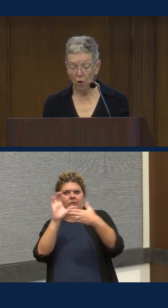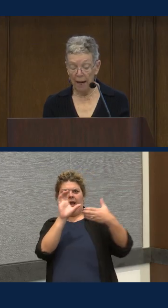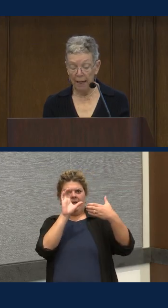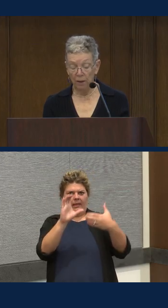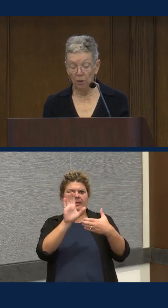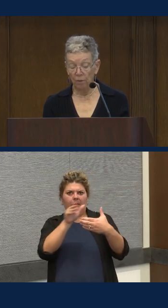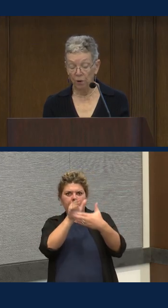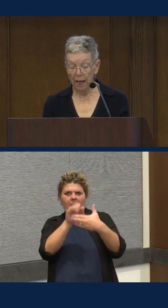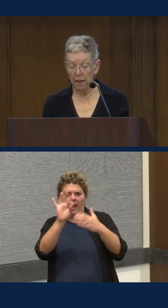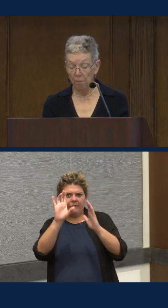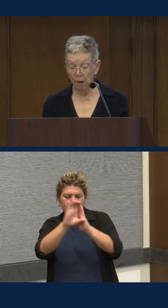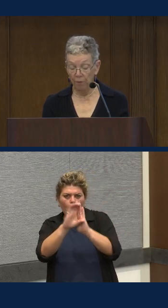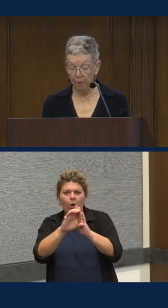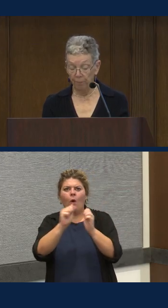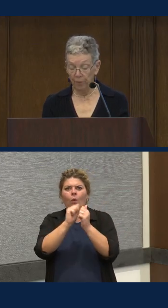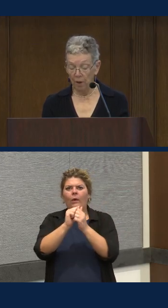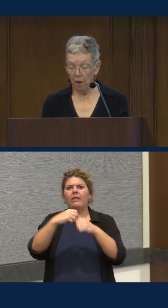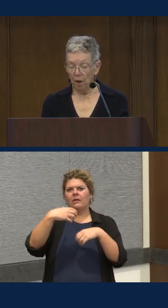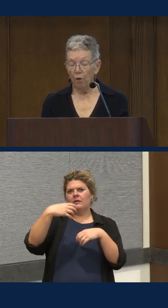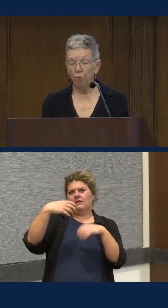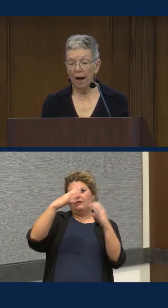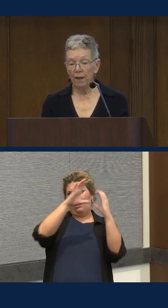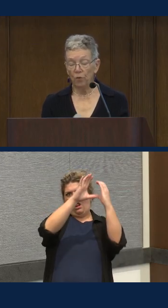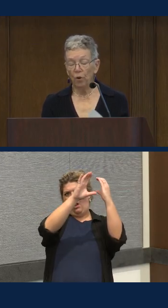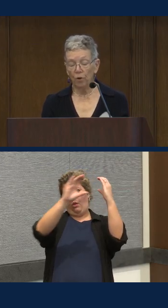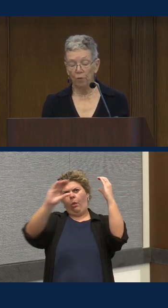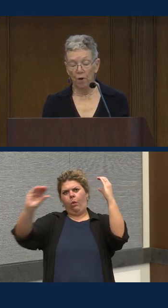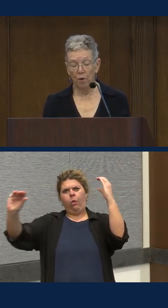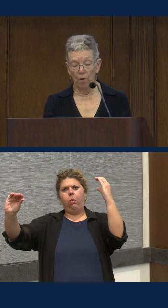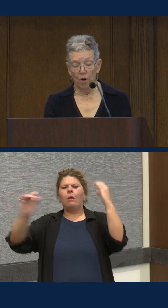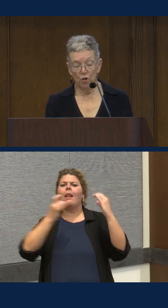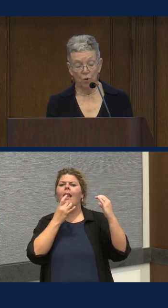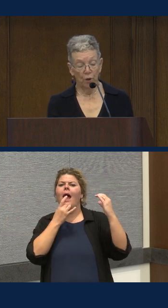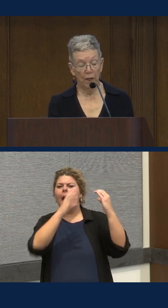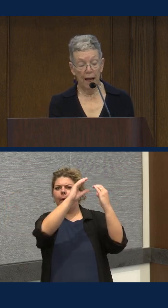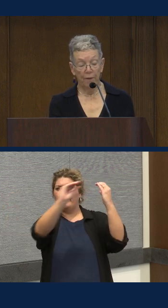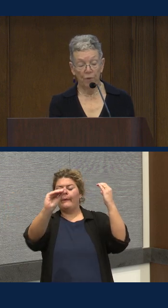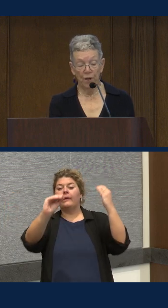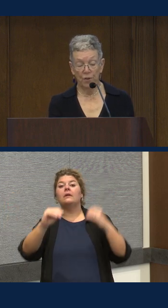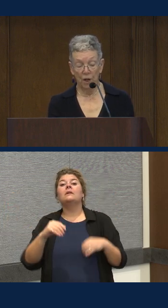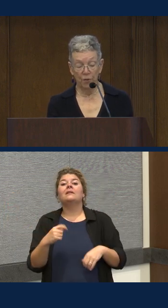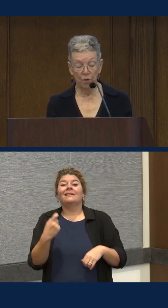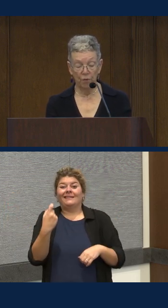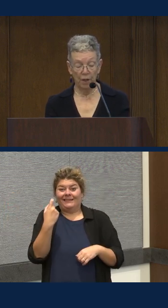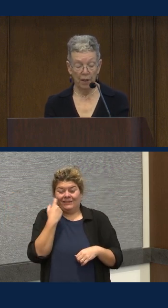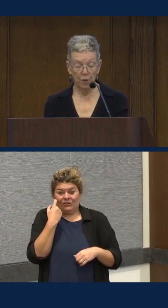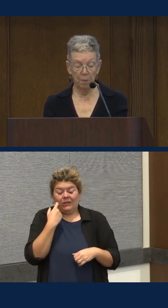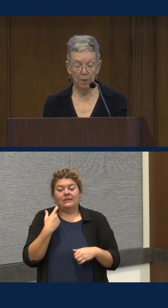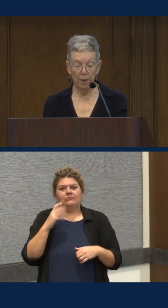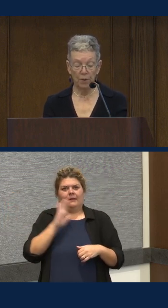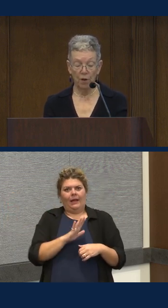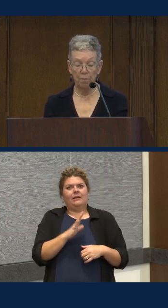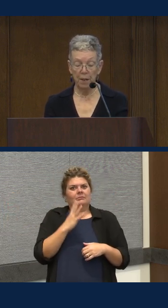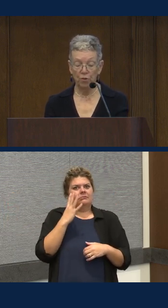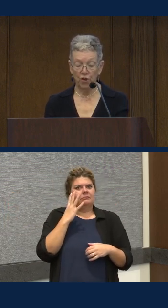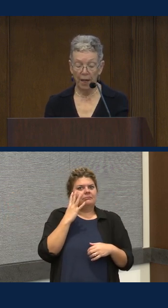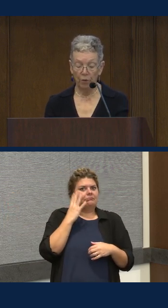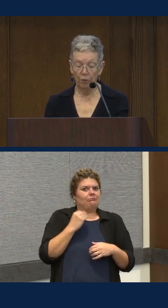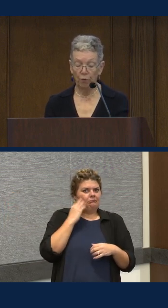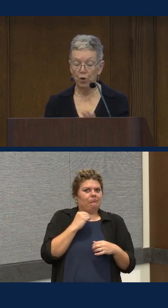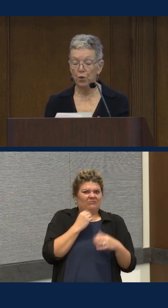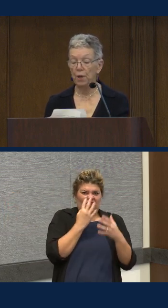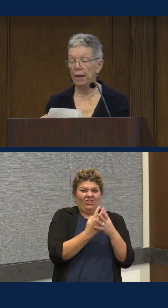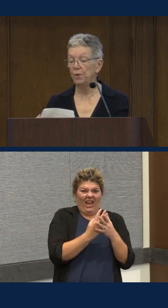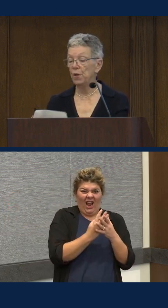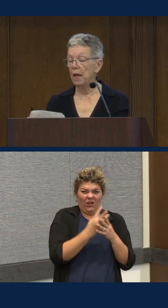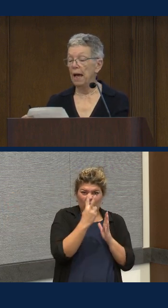long triangle of light above him. Frank took the photo shortly after his unnerving experience of being jailed